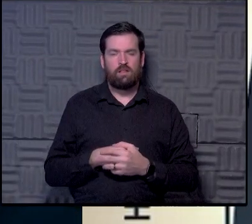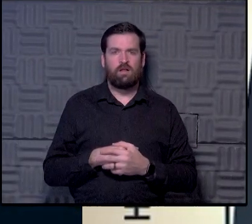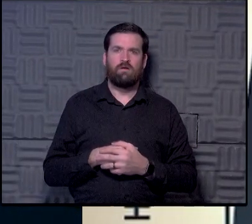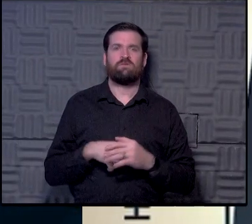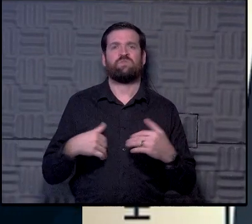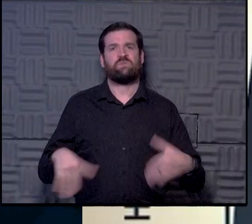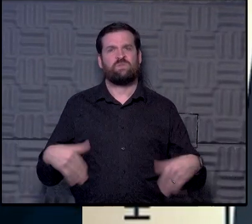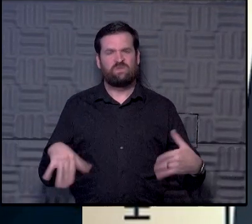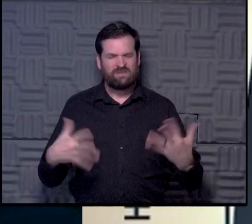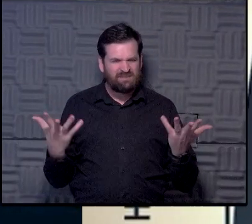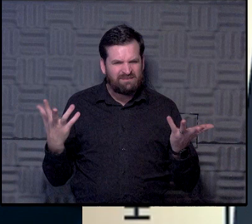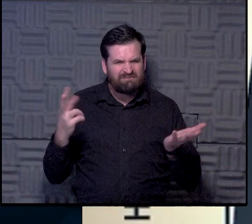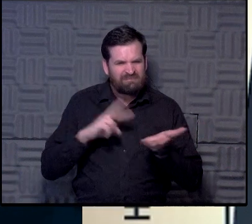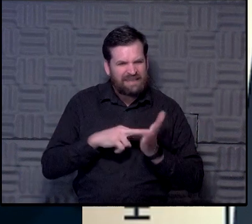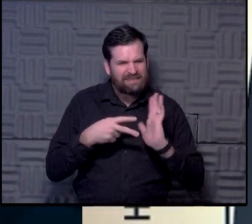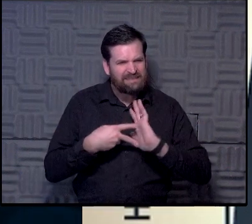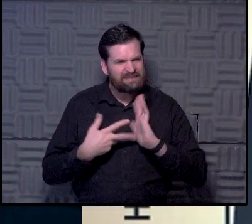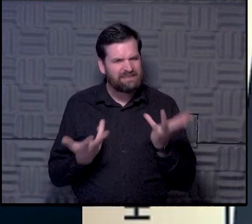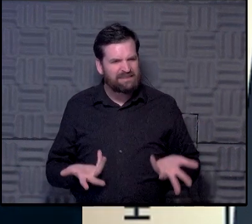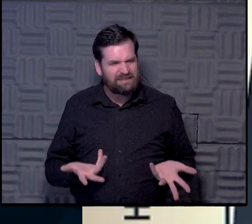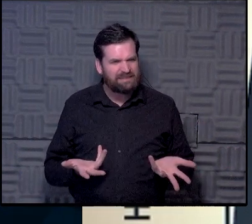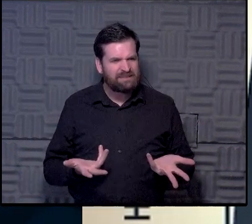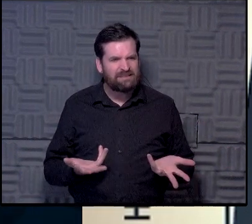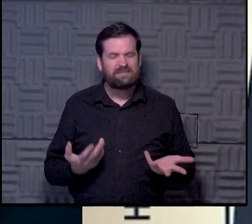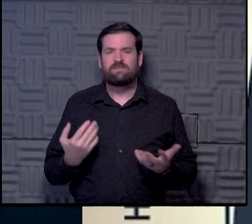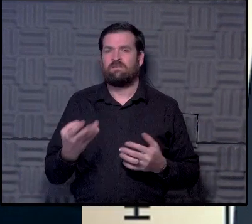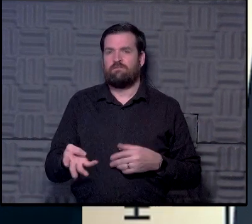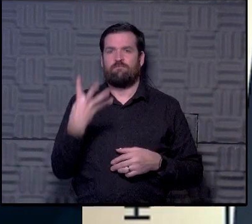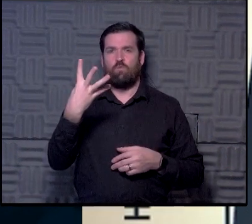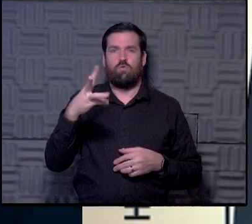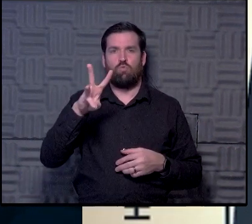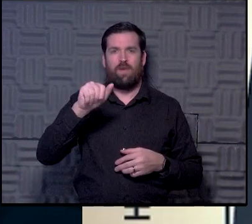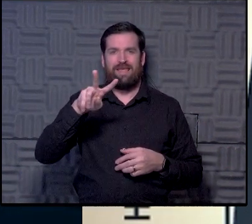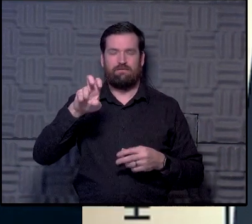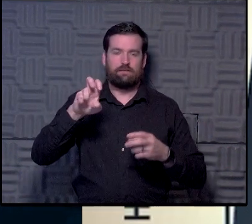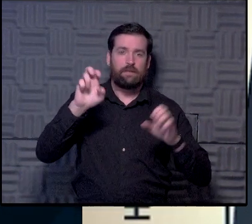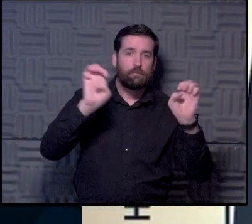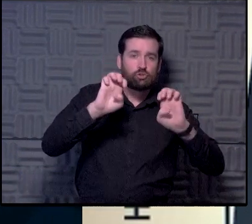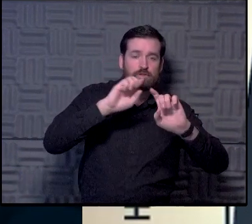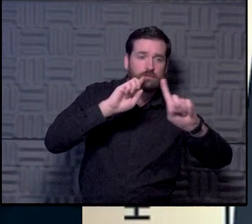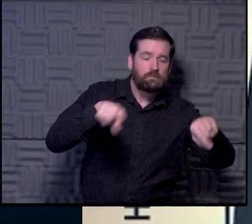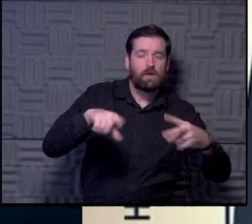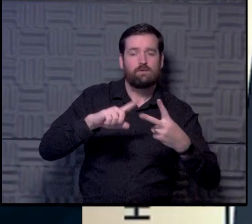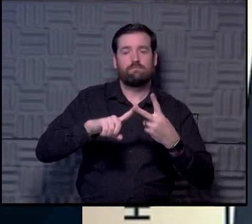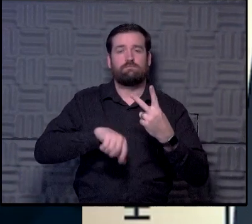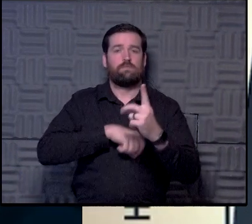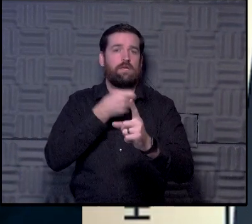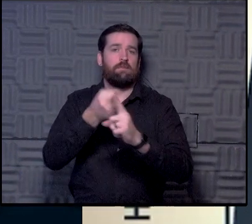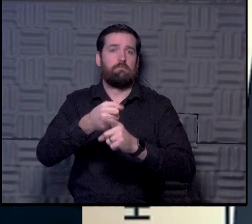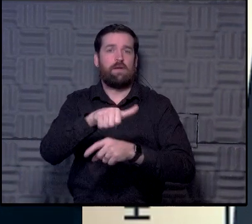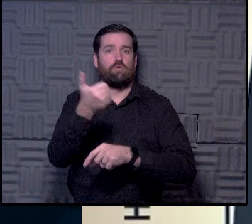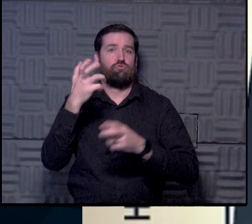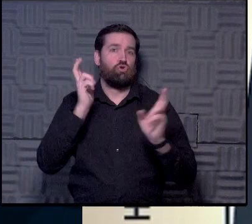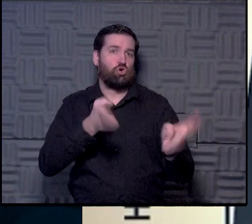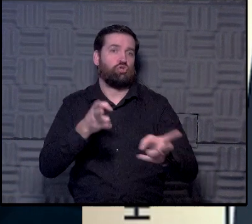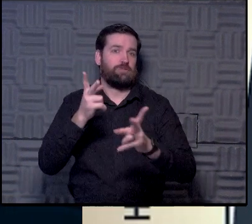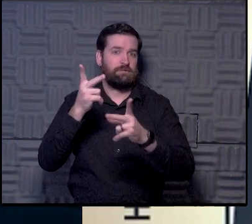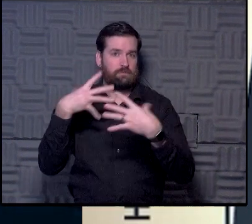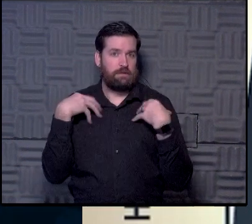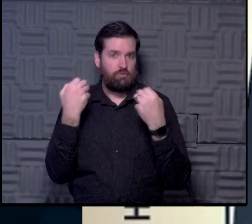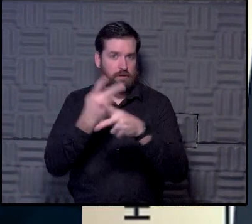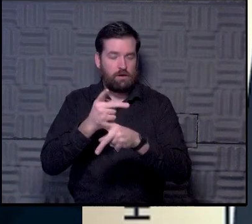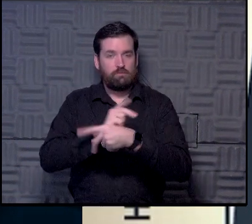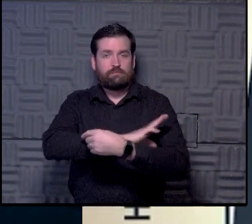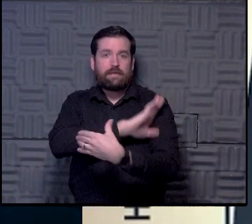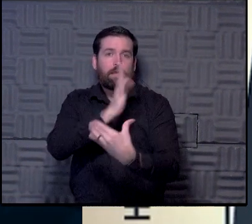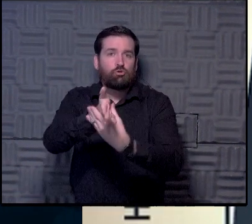good. I thought, what is he saying to me here? It had 4 waves: emergency response, the impact on other urgent health care needs,